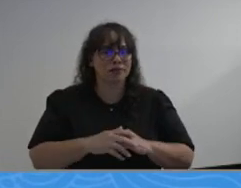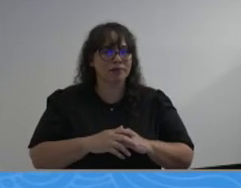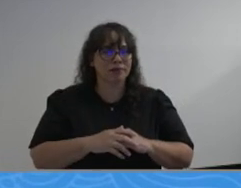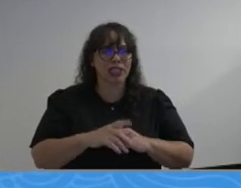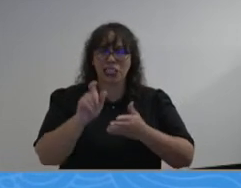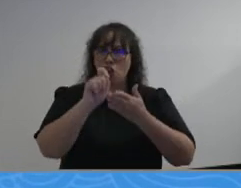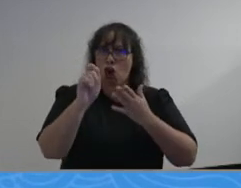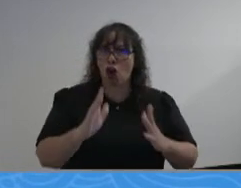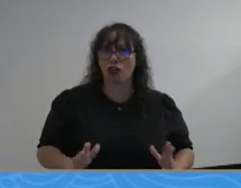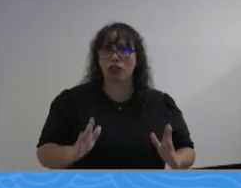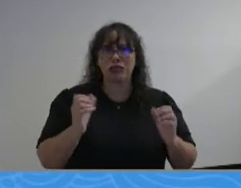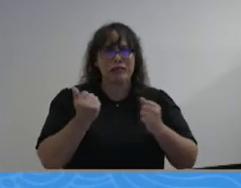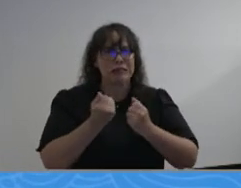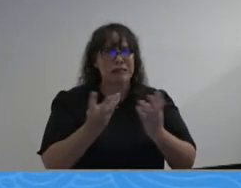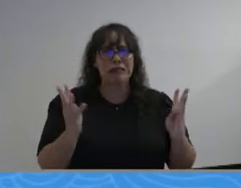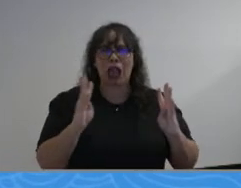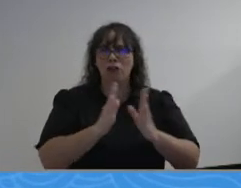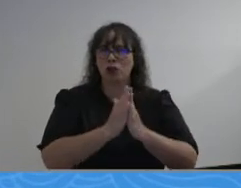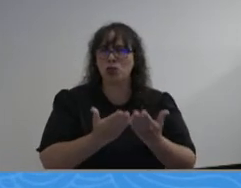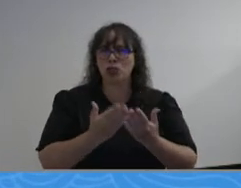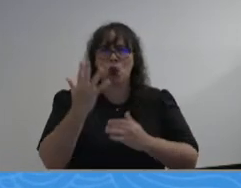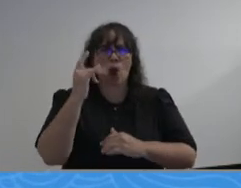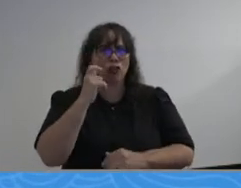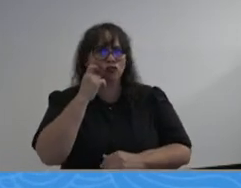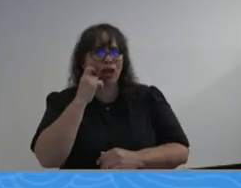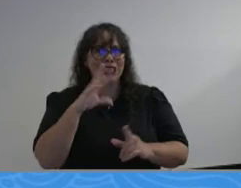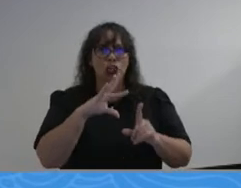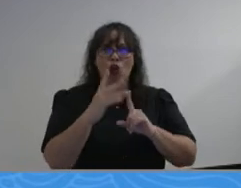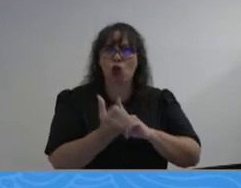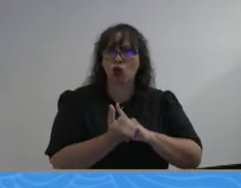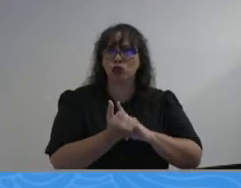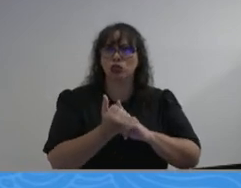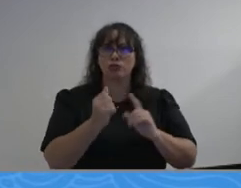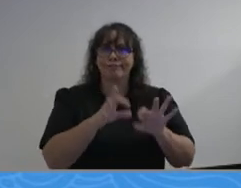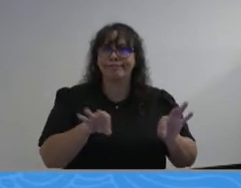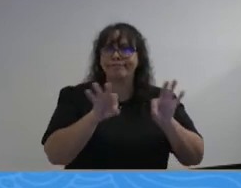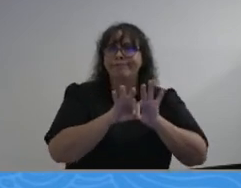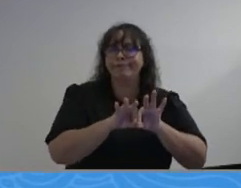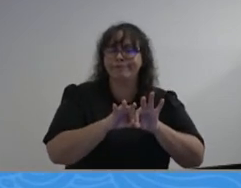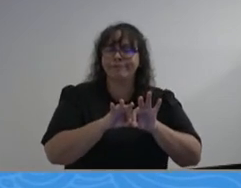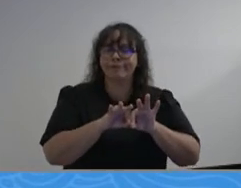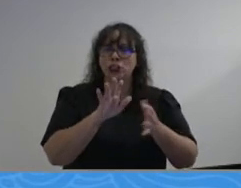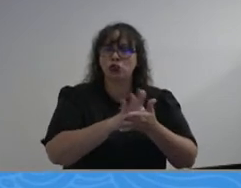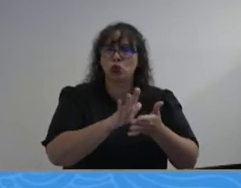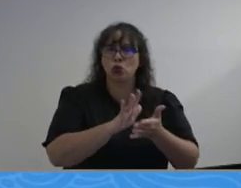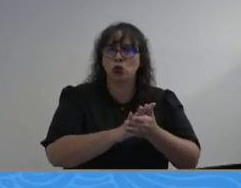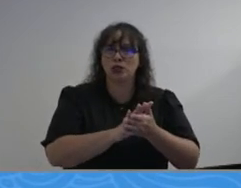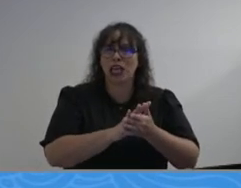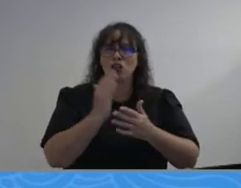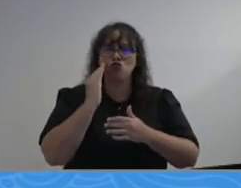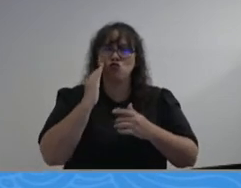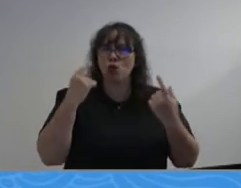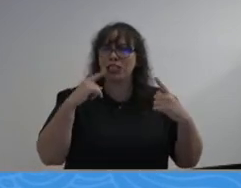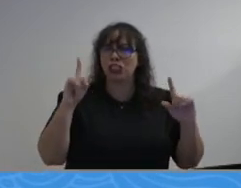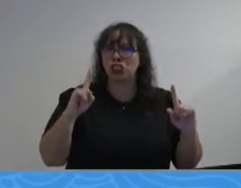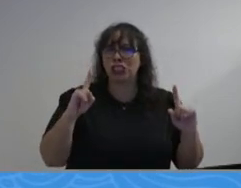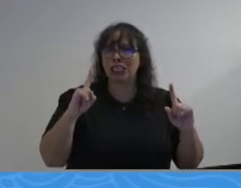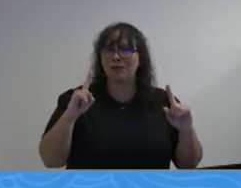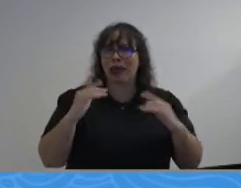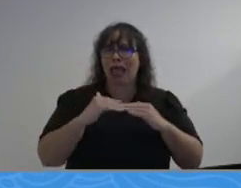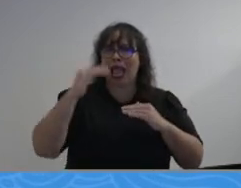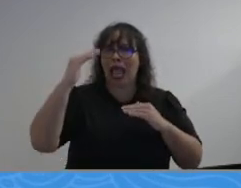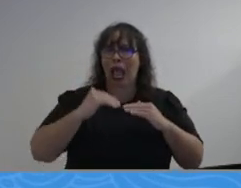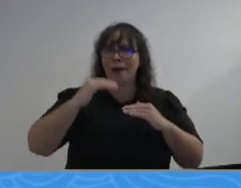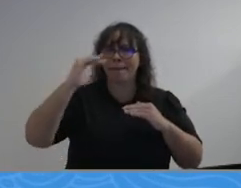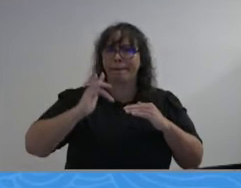including Why Race and Culture Matter in Schools, Closing the Achievement Gap in America's Classrooms. Dr. Howard is a native